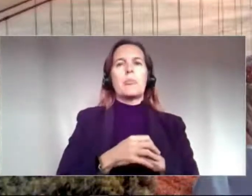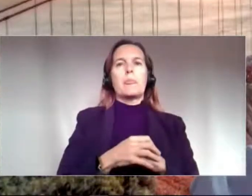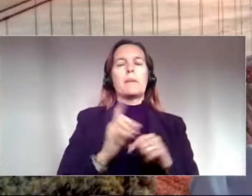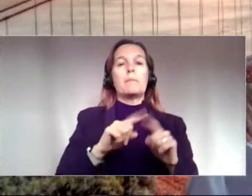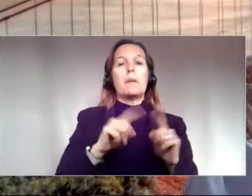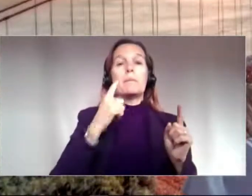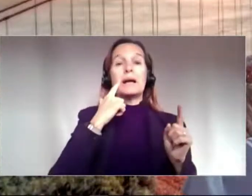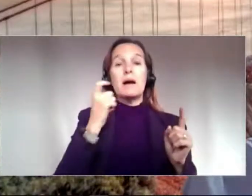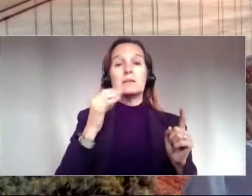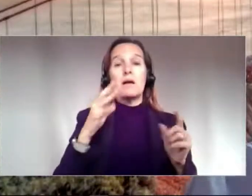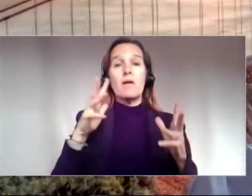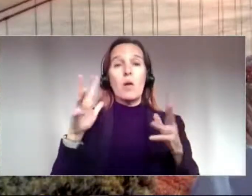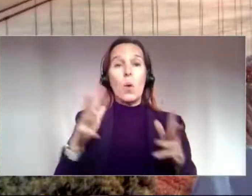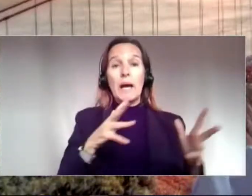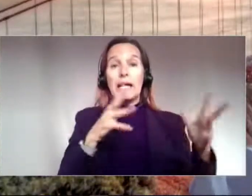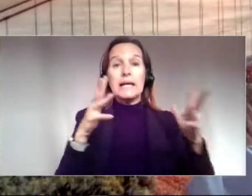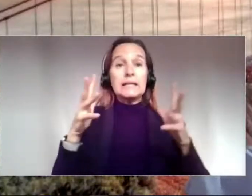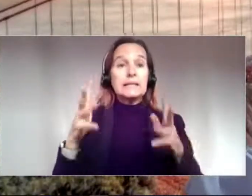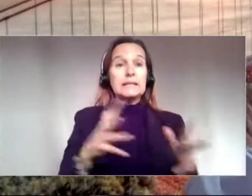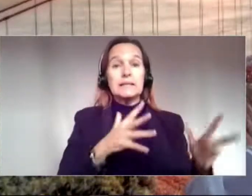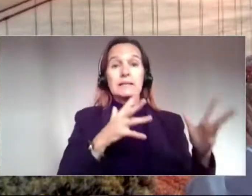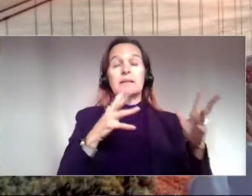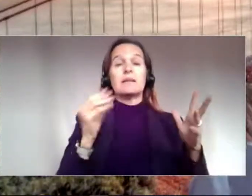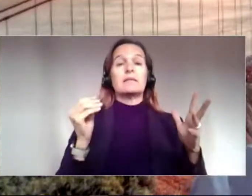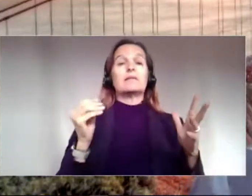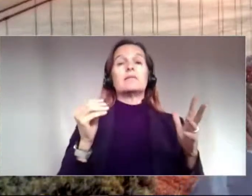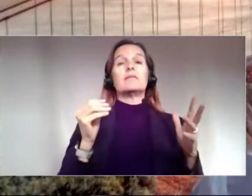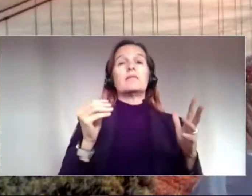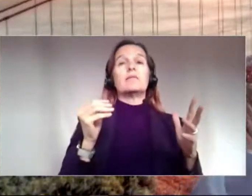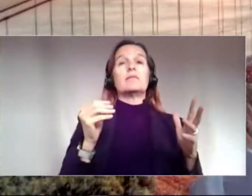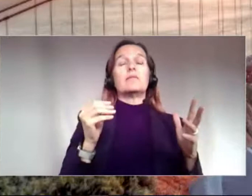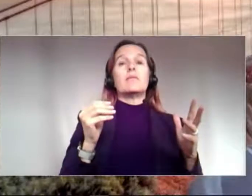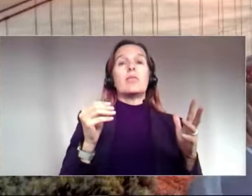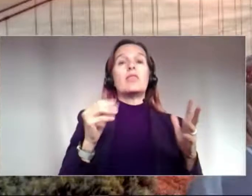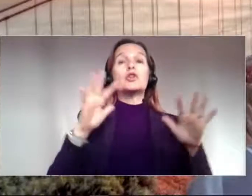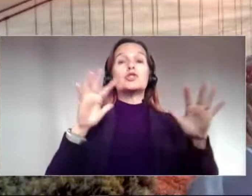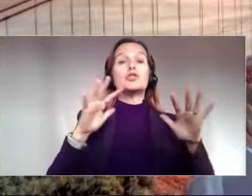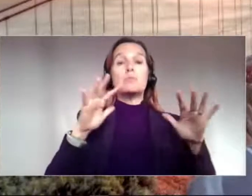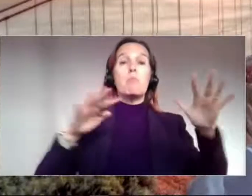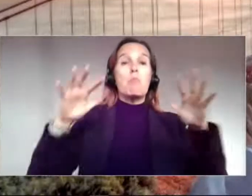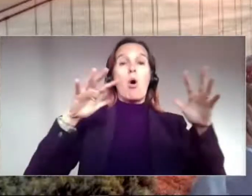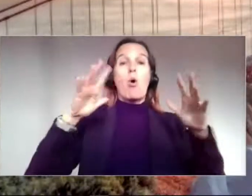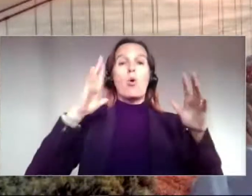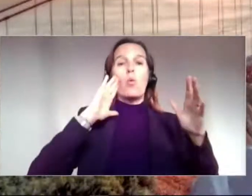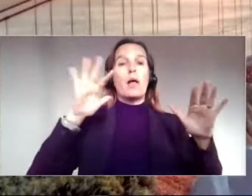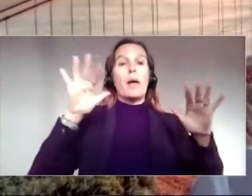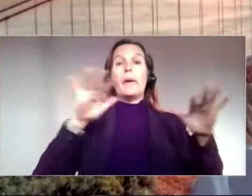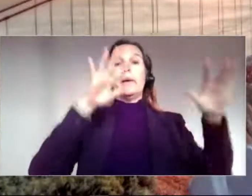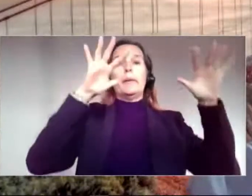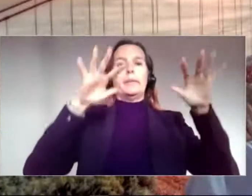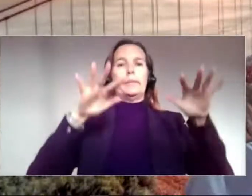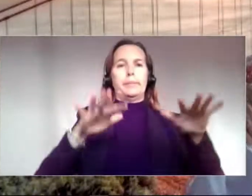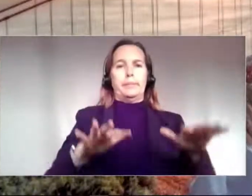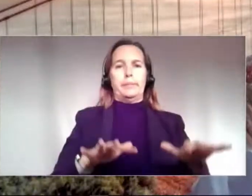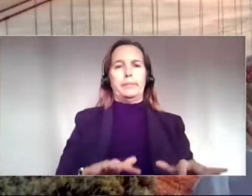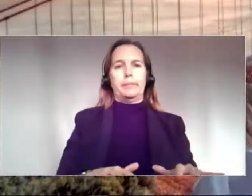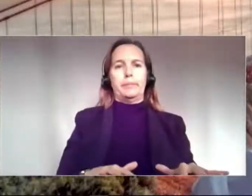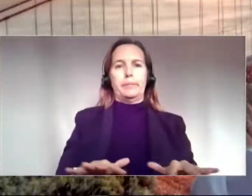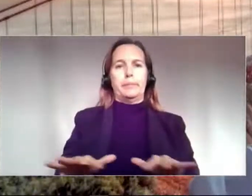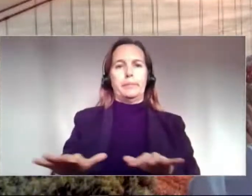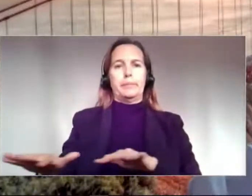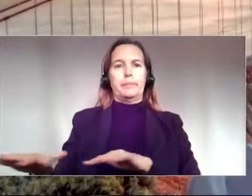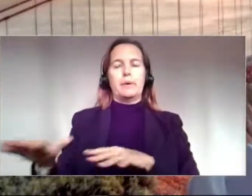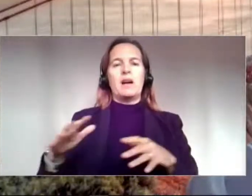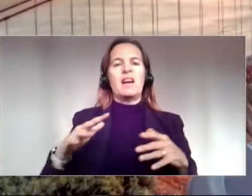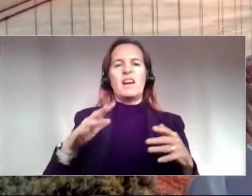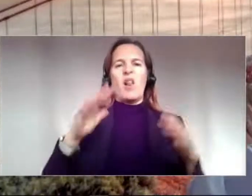high-pressure ridge over California, the smoke aloft may fall to the surface at any time, bringing very unhealthy to hazardous